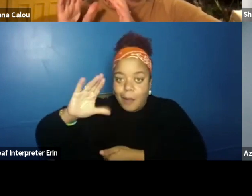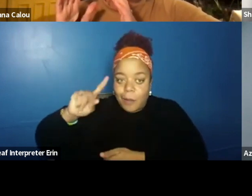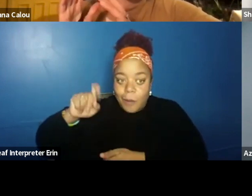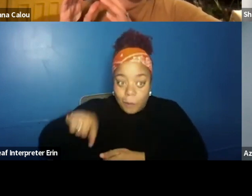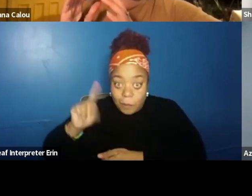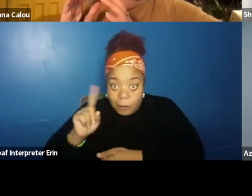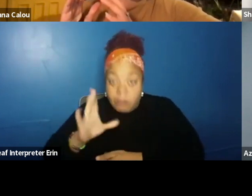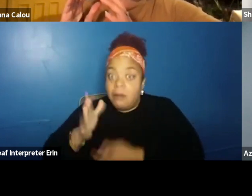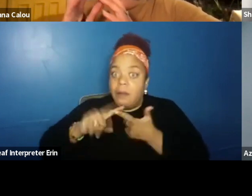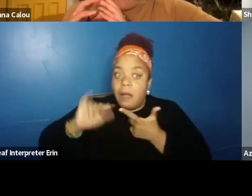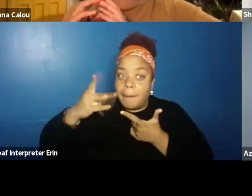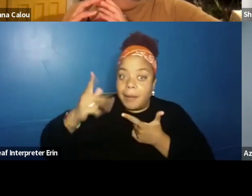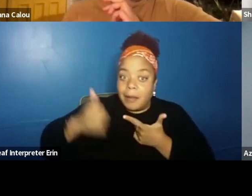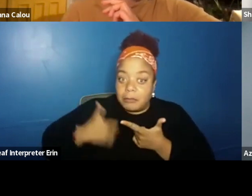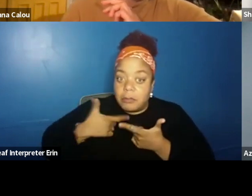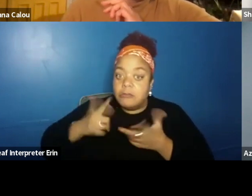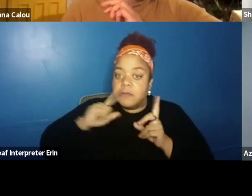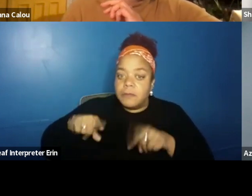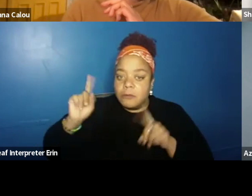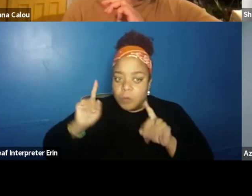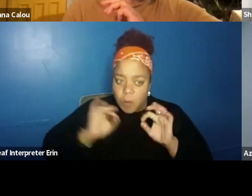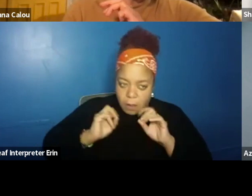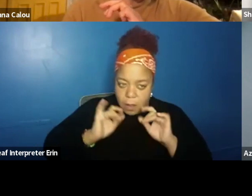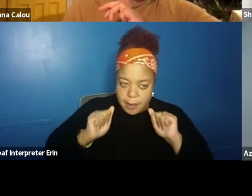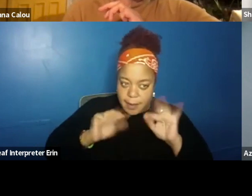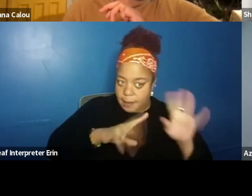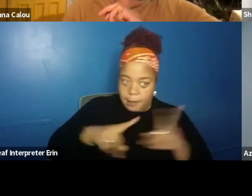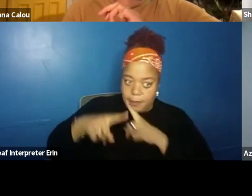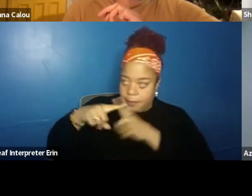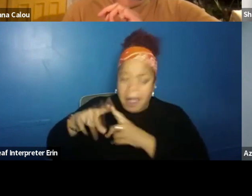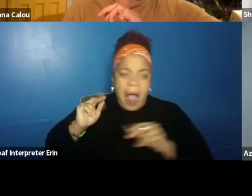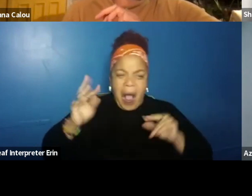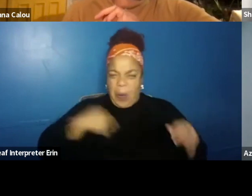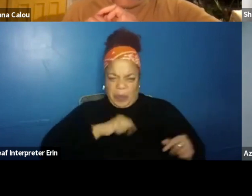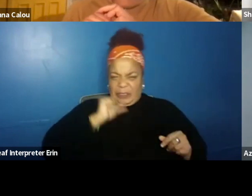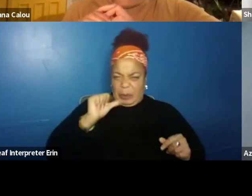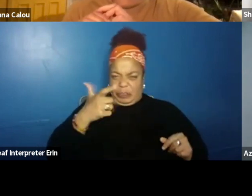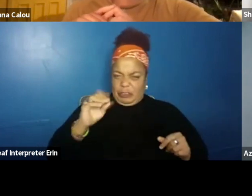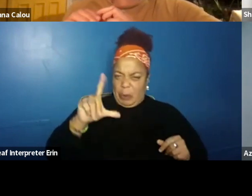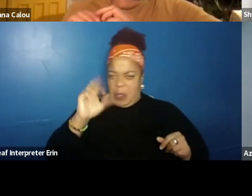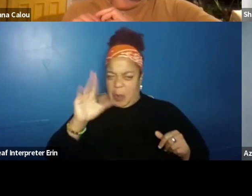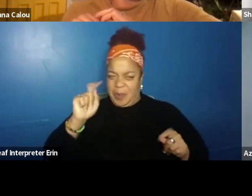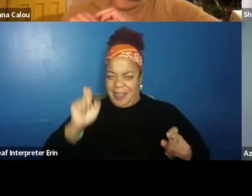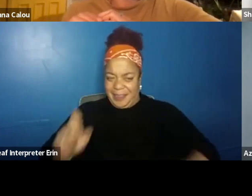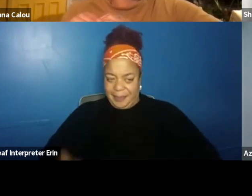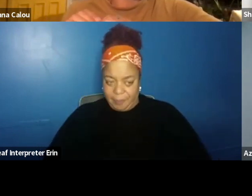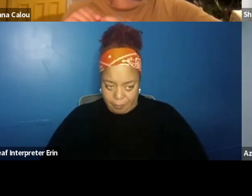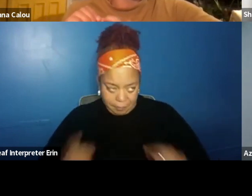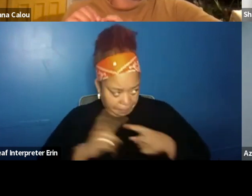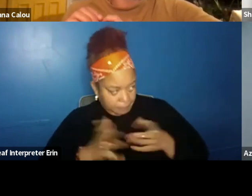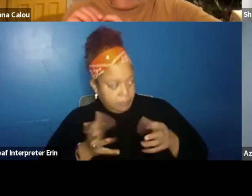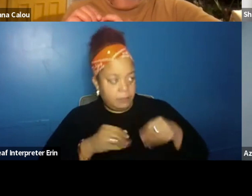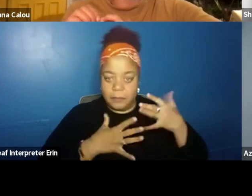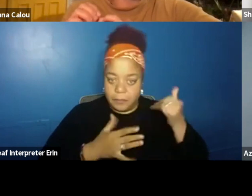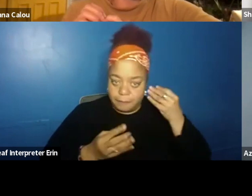are we don't geolocate, right? What's important is that this year 988 has actually requested the